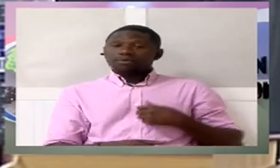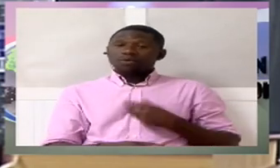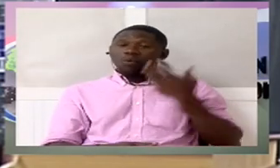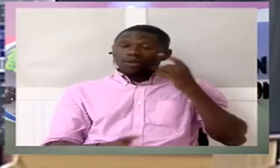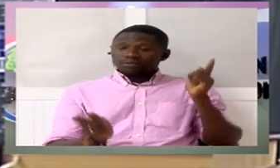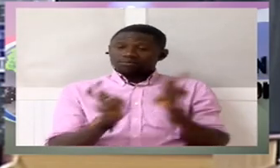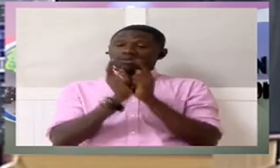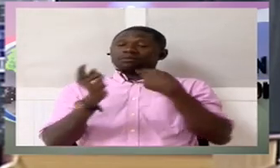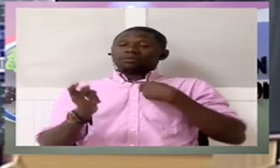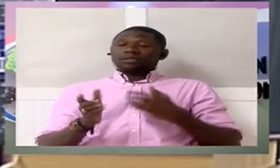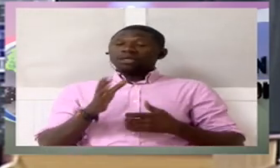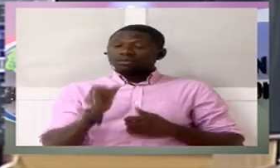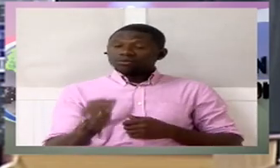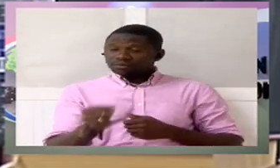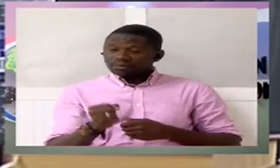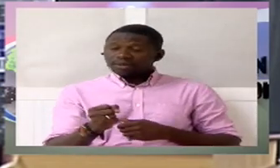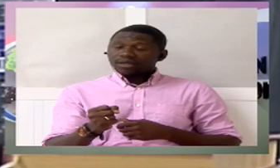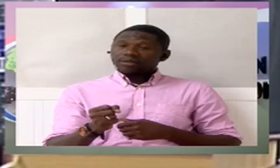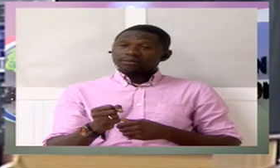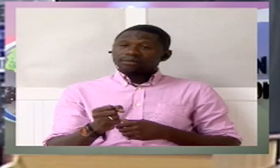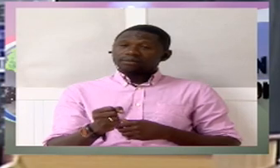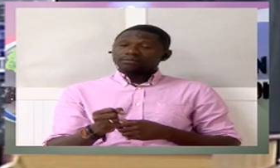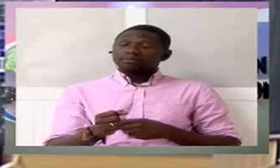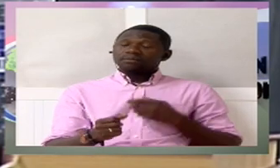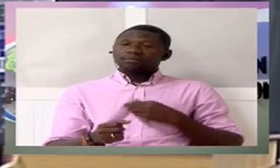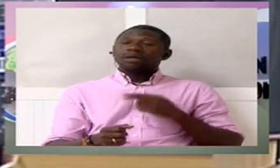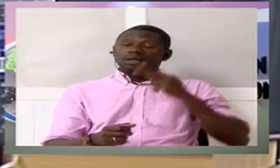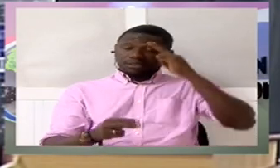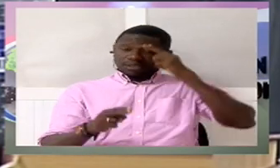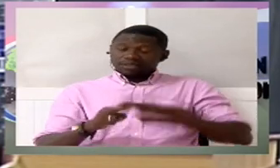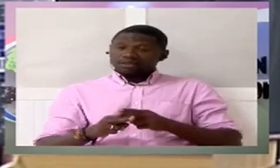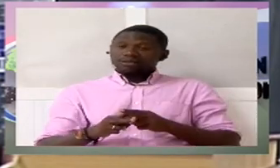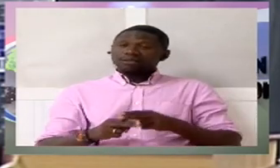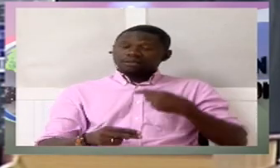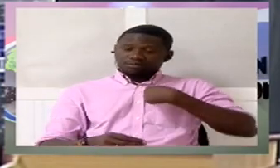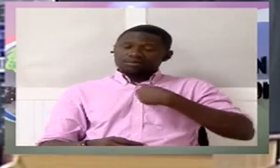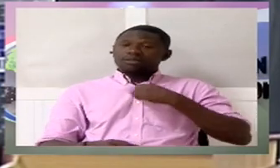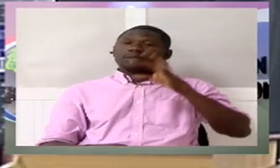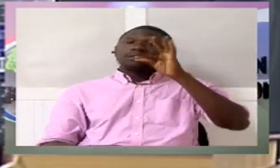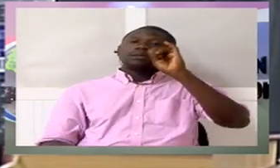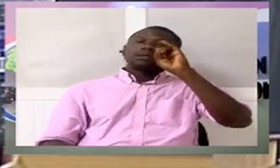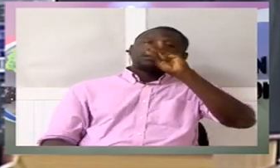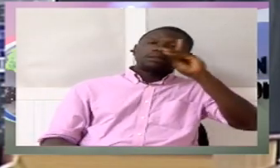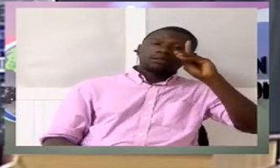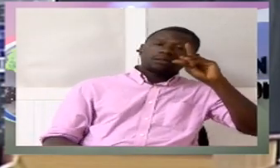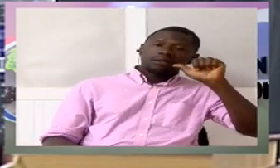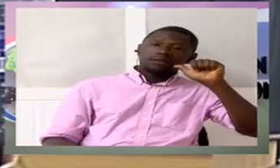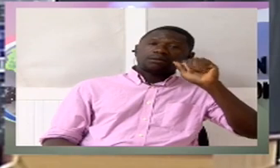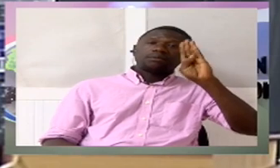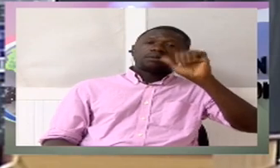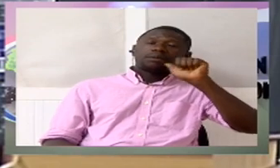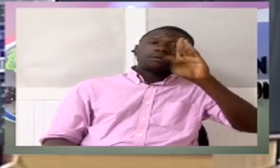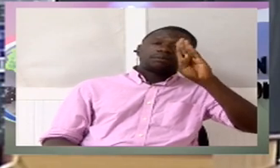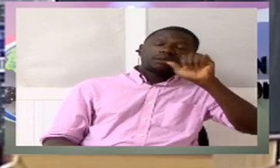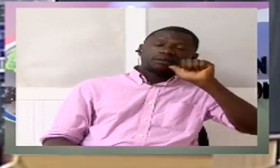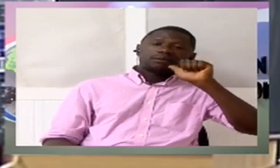na. When he got to me, he shook my hand. Nkai His Excellency Intelem Tida Baba Job. I said to him, Your Excellency, it's me, Tida Ada